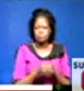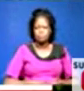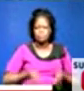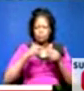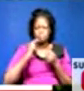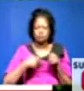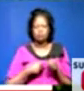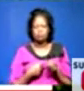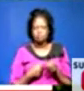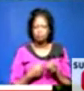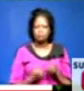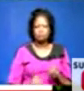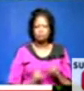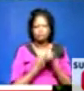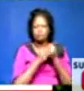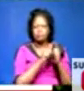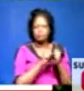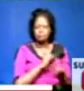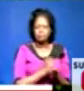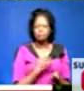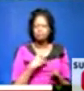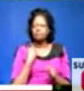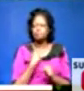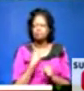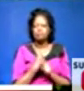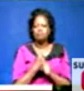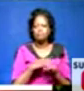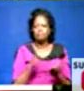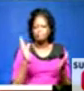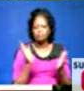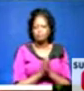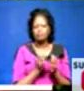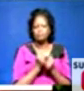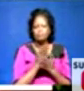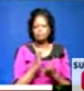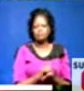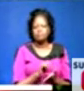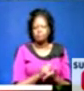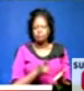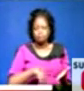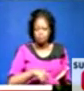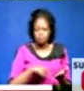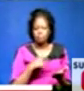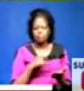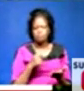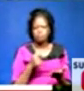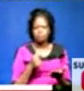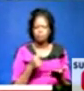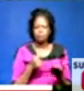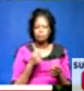impetus as an authority to put more energies and ensure that we do enforcement